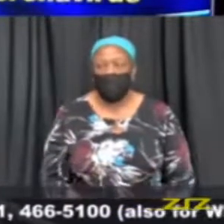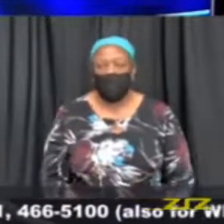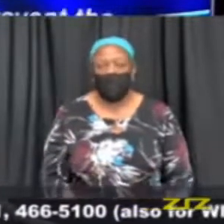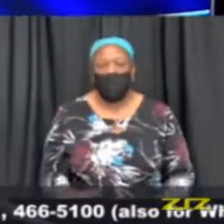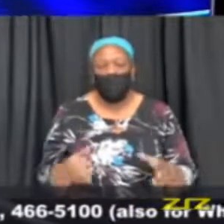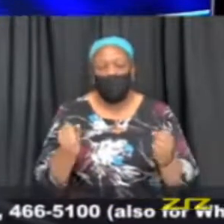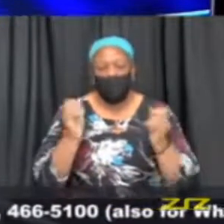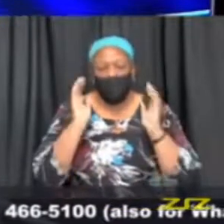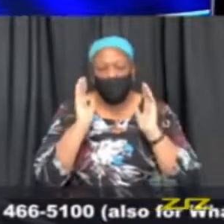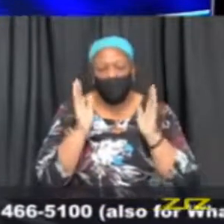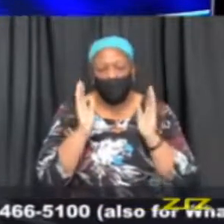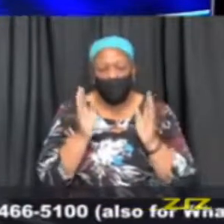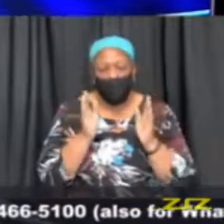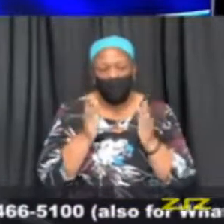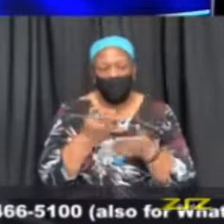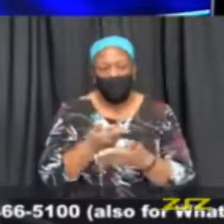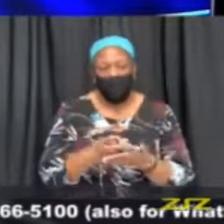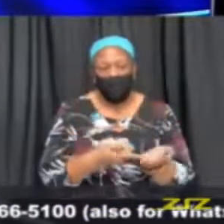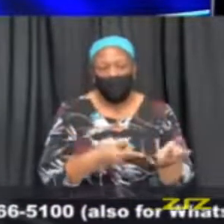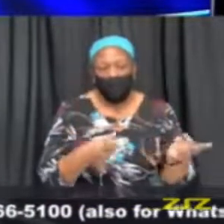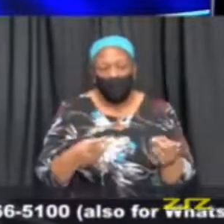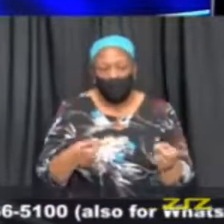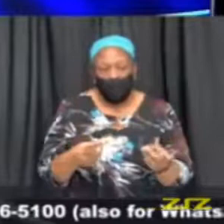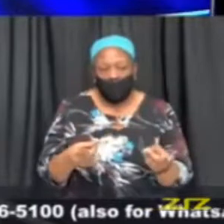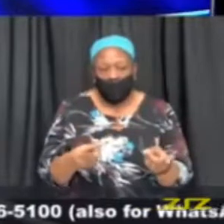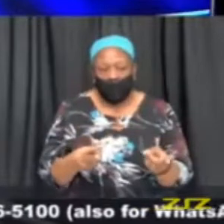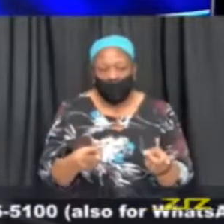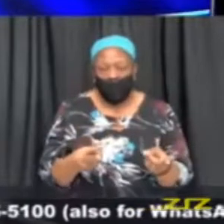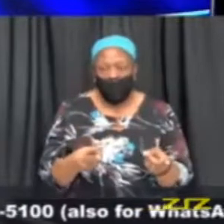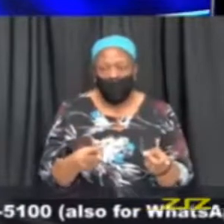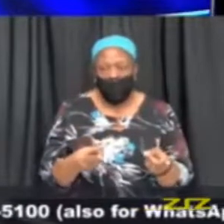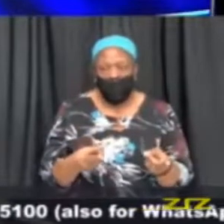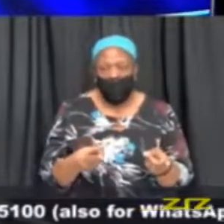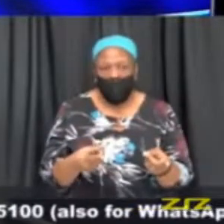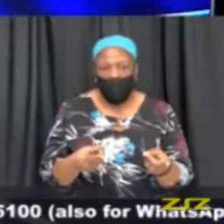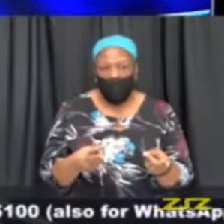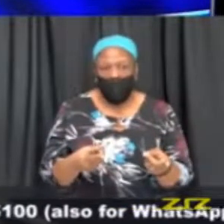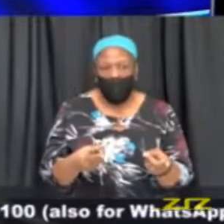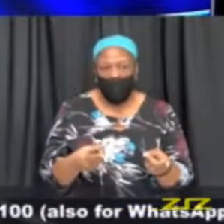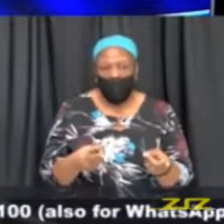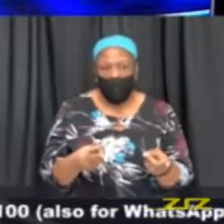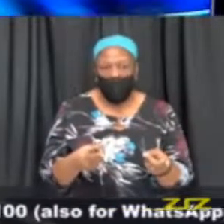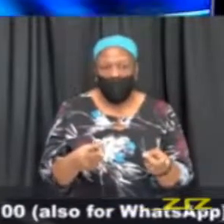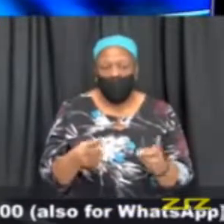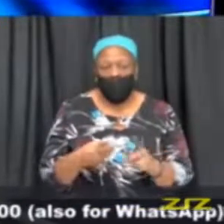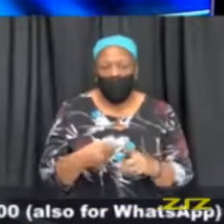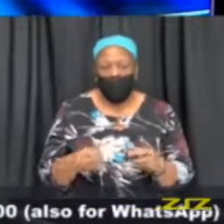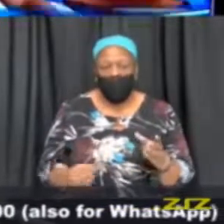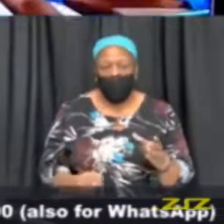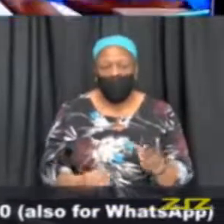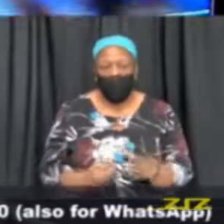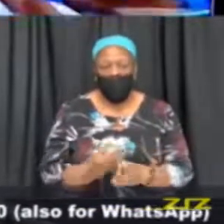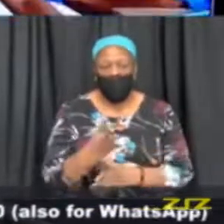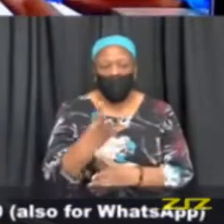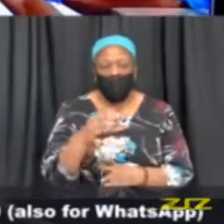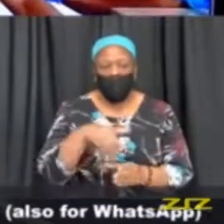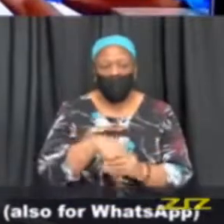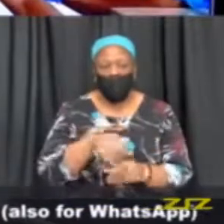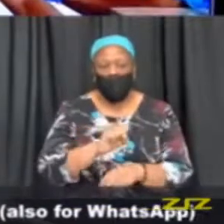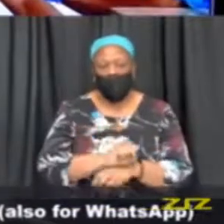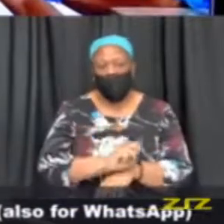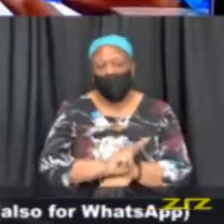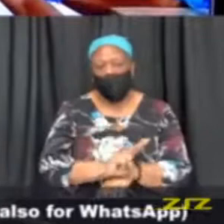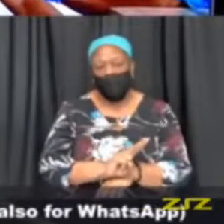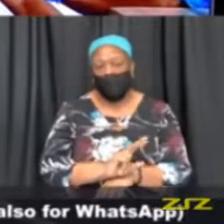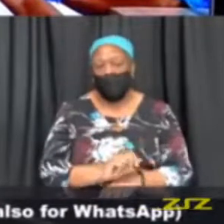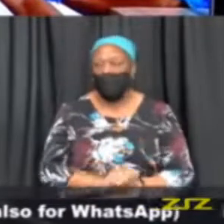attention what we have done in terms of the national response to the La Soufrière eruption in St. Vincent and the Grenadines.